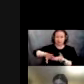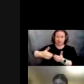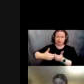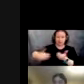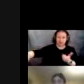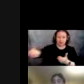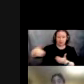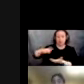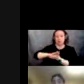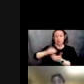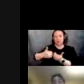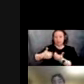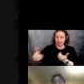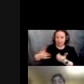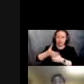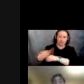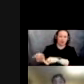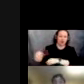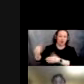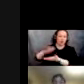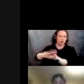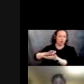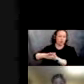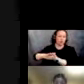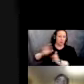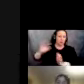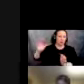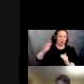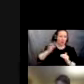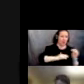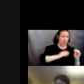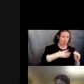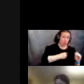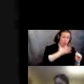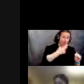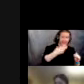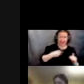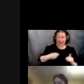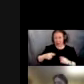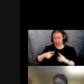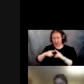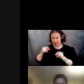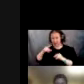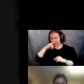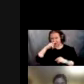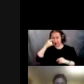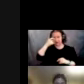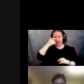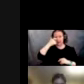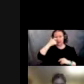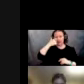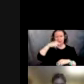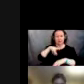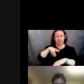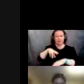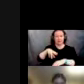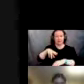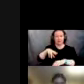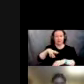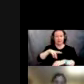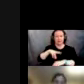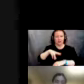school than I think the white kids and the Japanese kids. And the Native